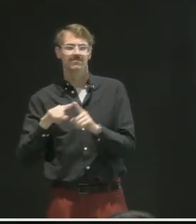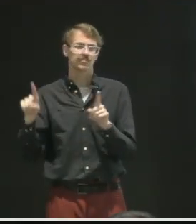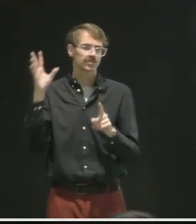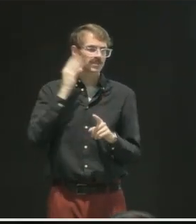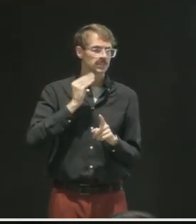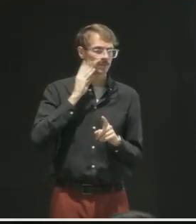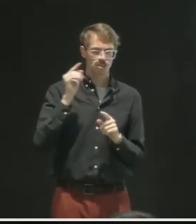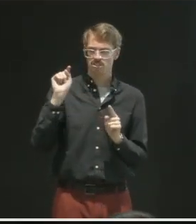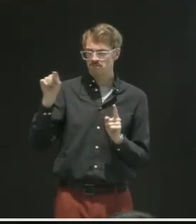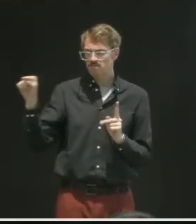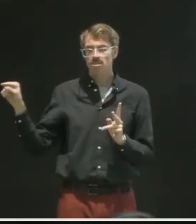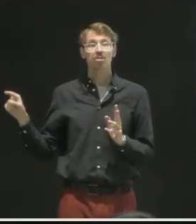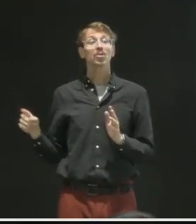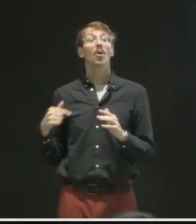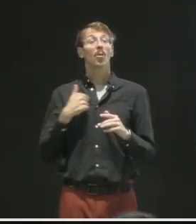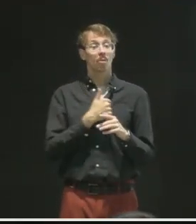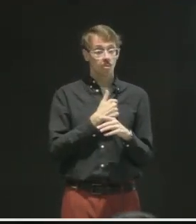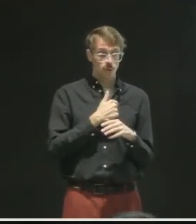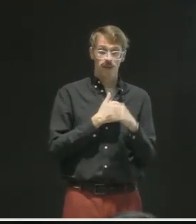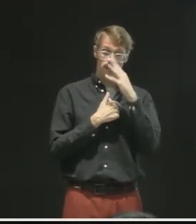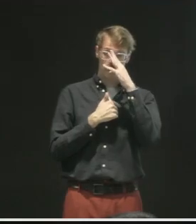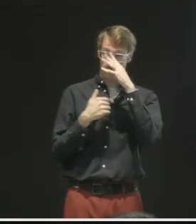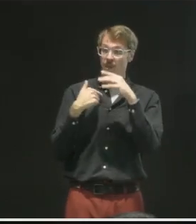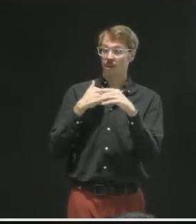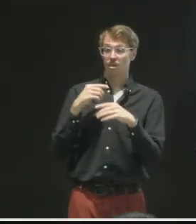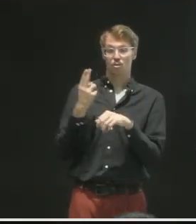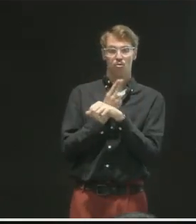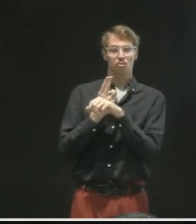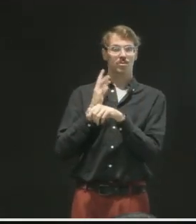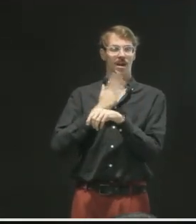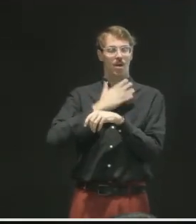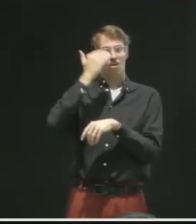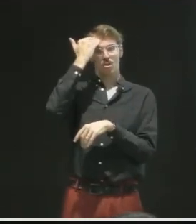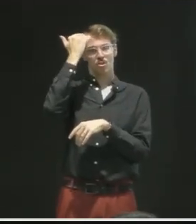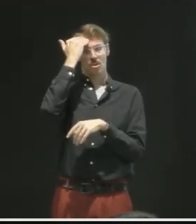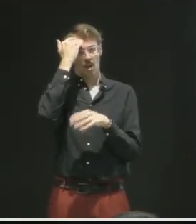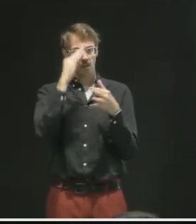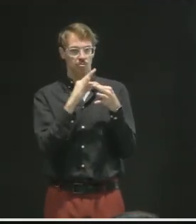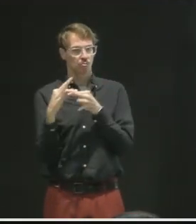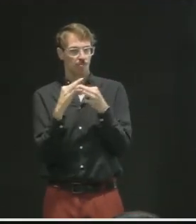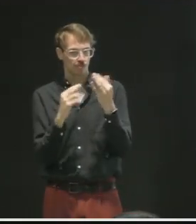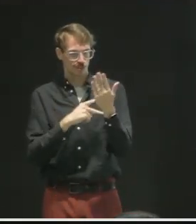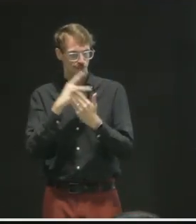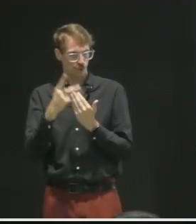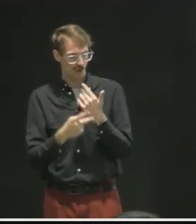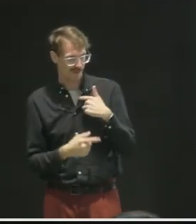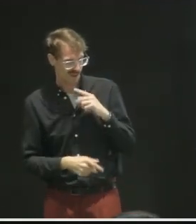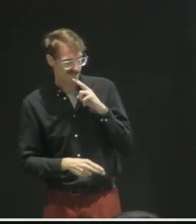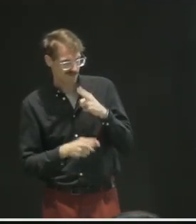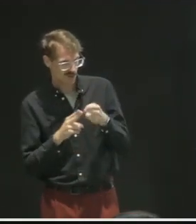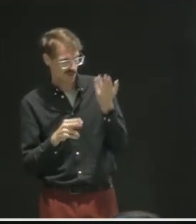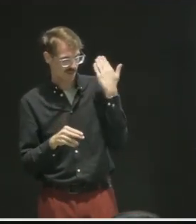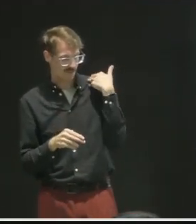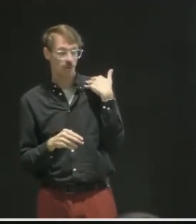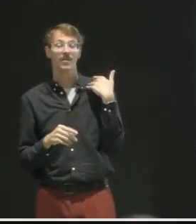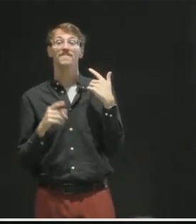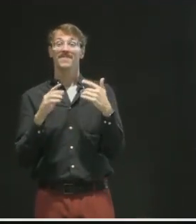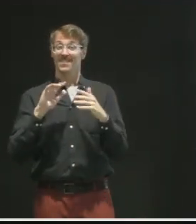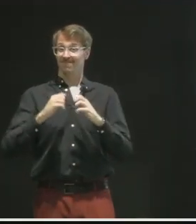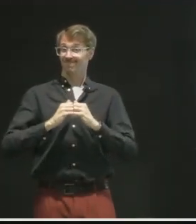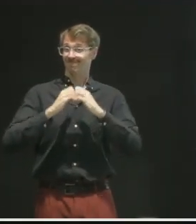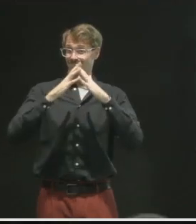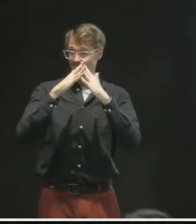So as we implement knowledge co-creation program, as I've introduced earlier, so we hope